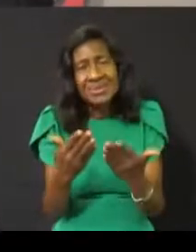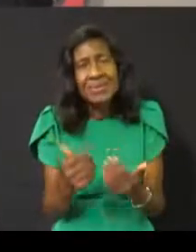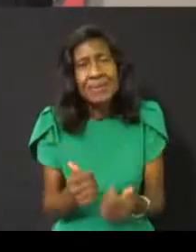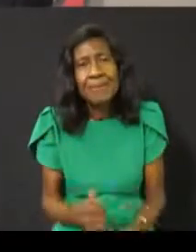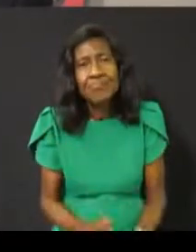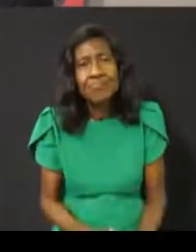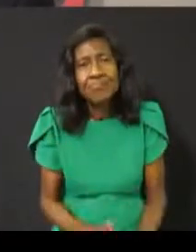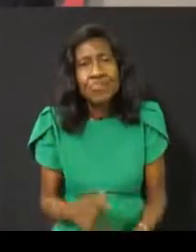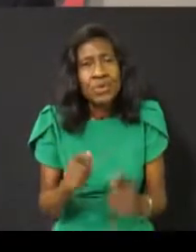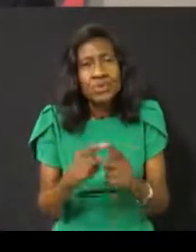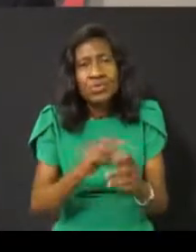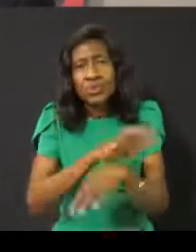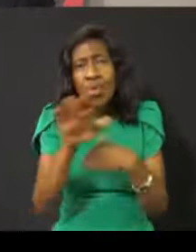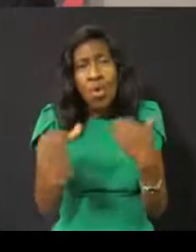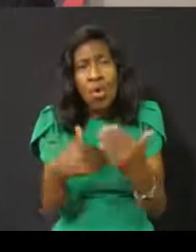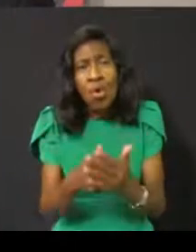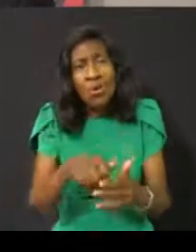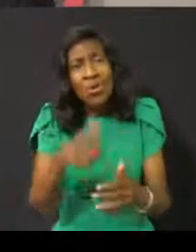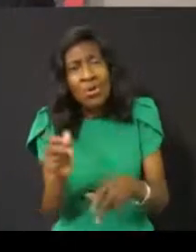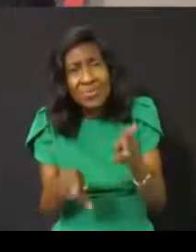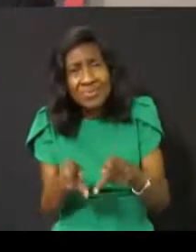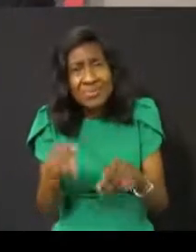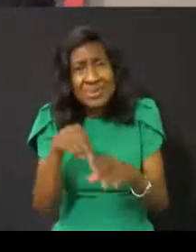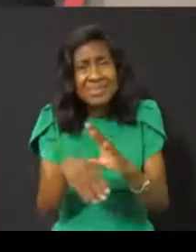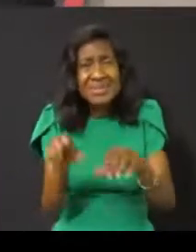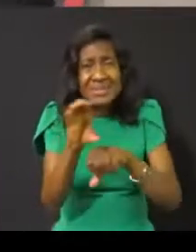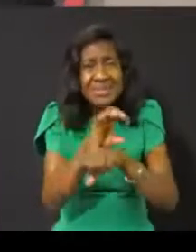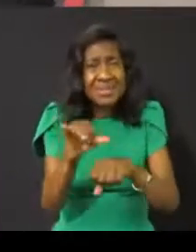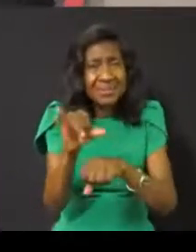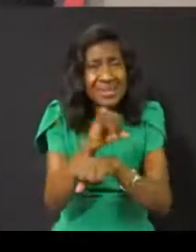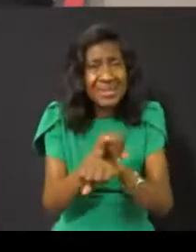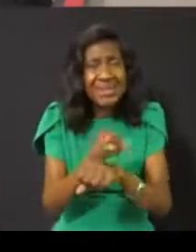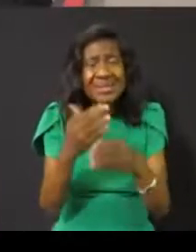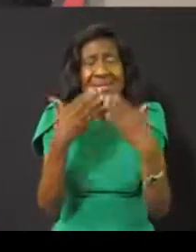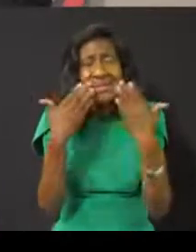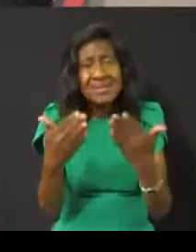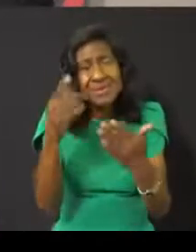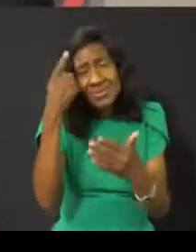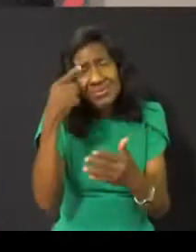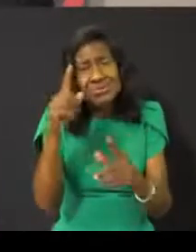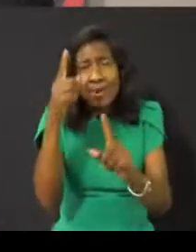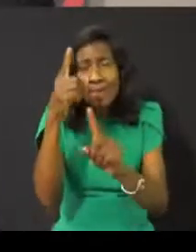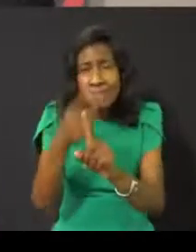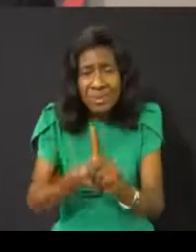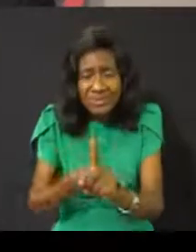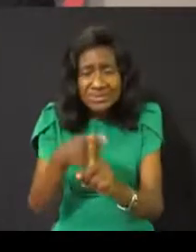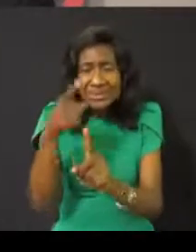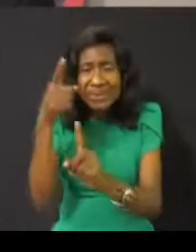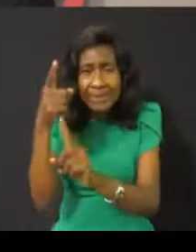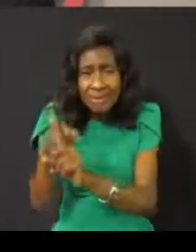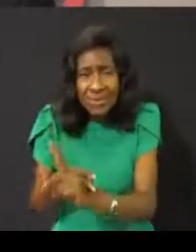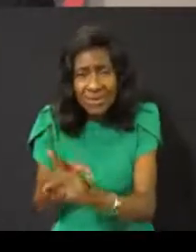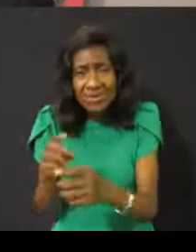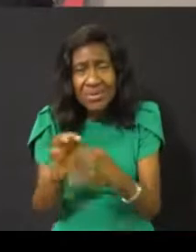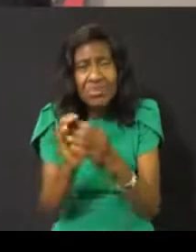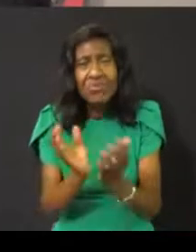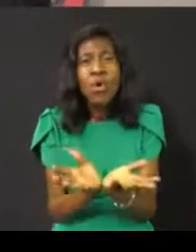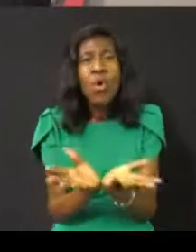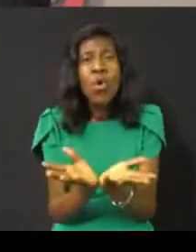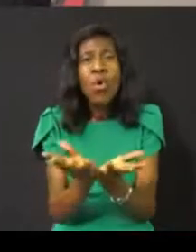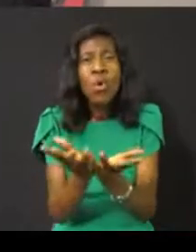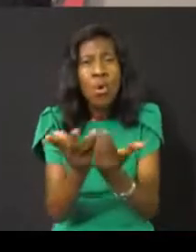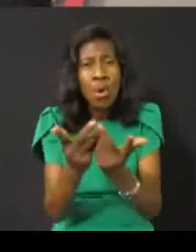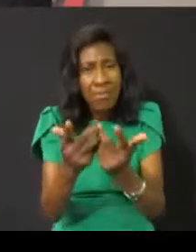And to the wider community, thank you for months of cooperation and commitment to